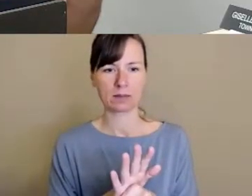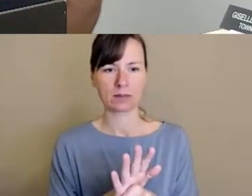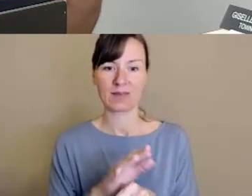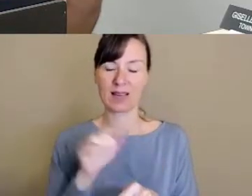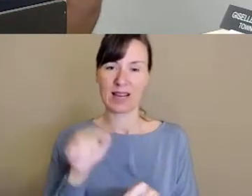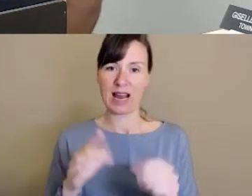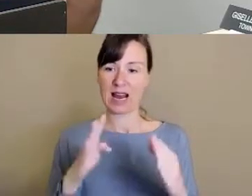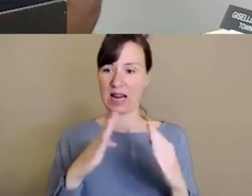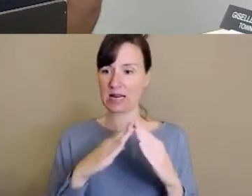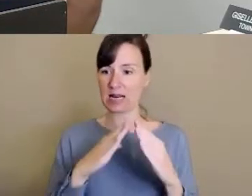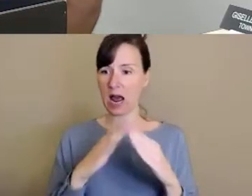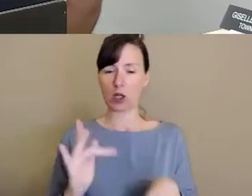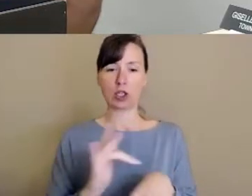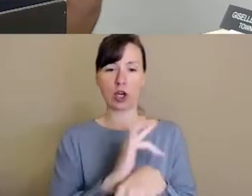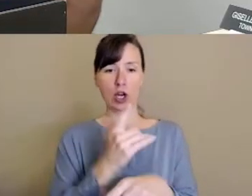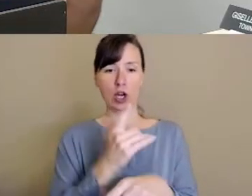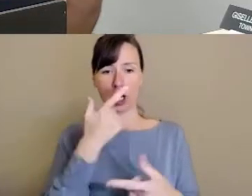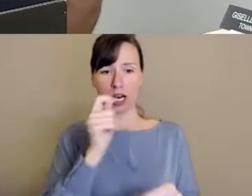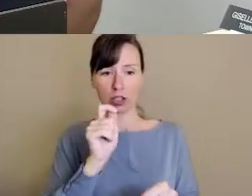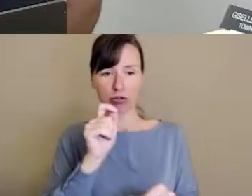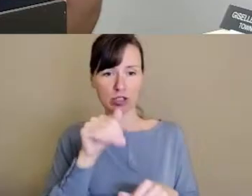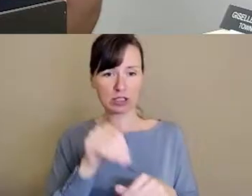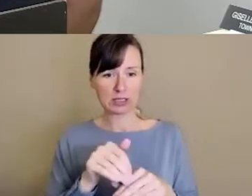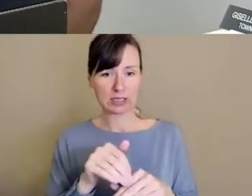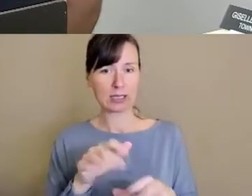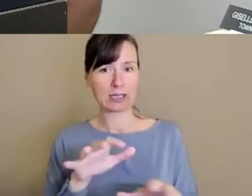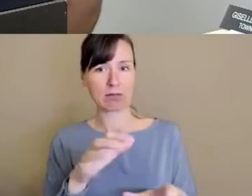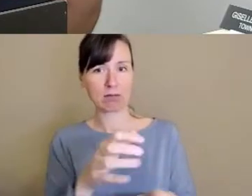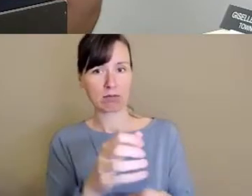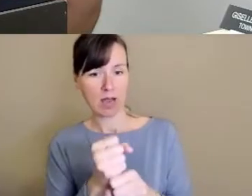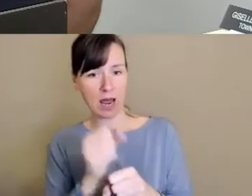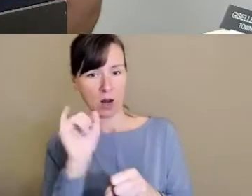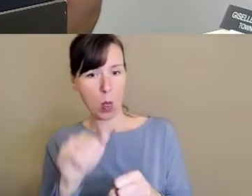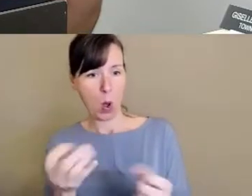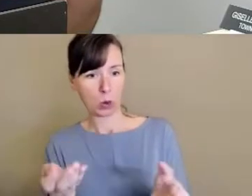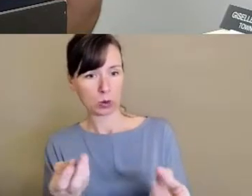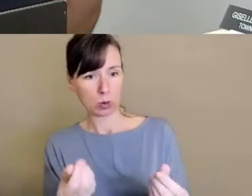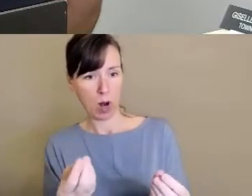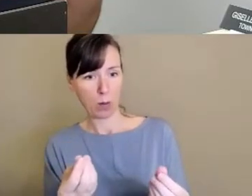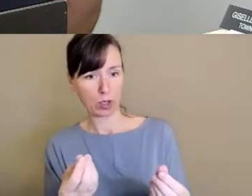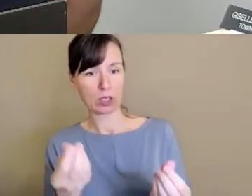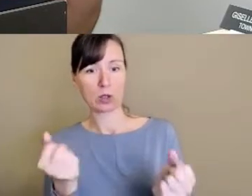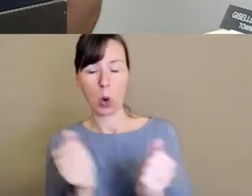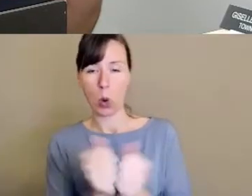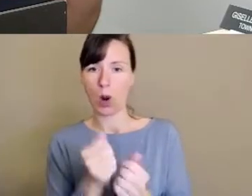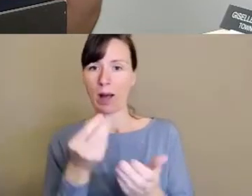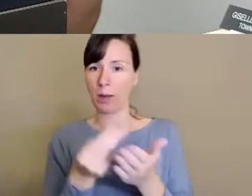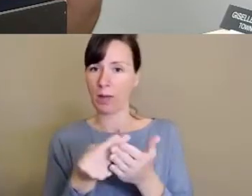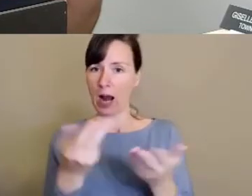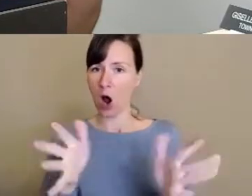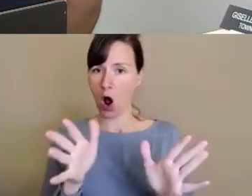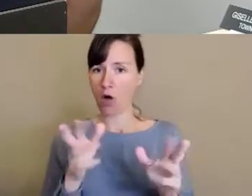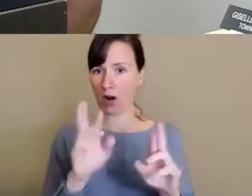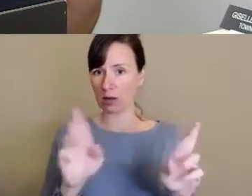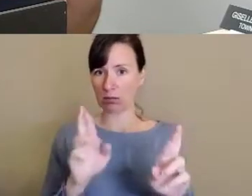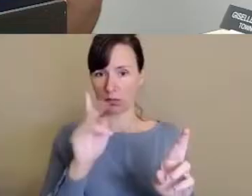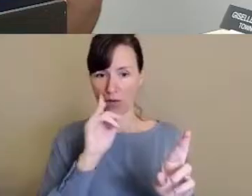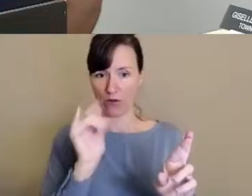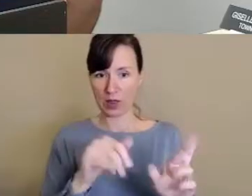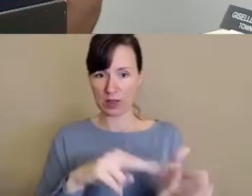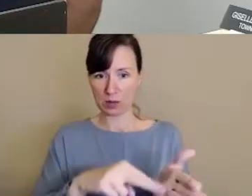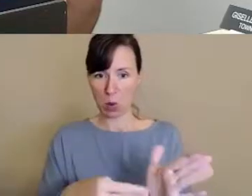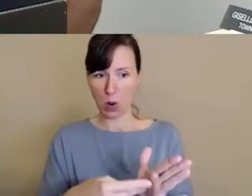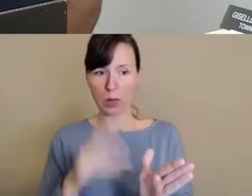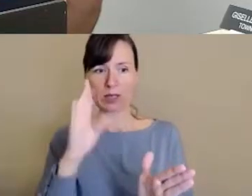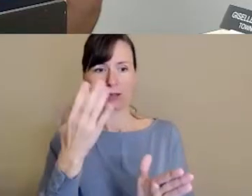that purpose, this seems like a straightforward opportunity to follow through in a way that benefits everyone. After more than